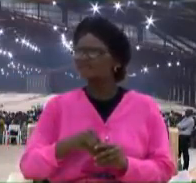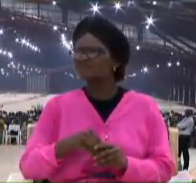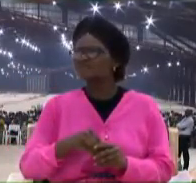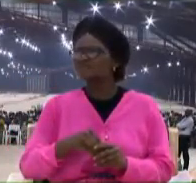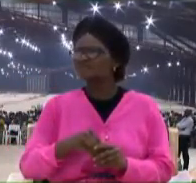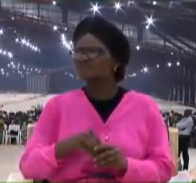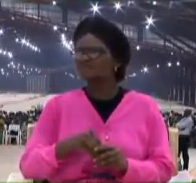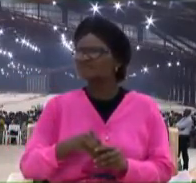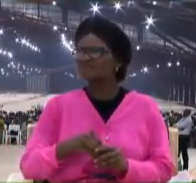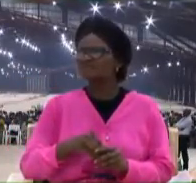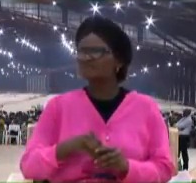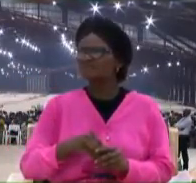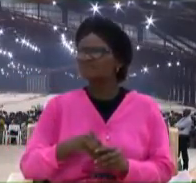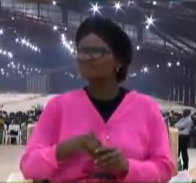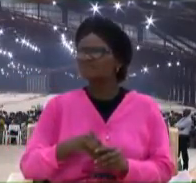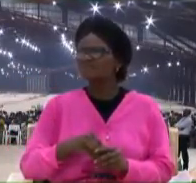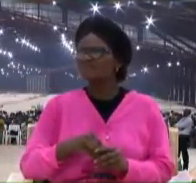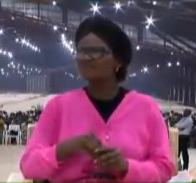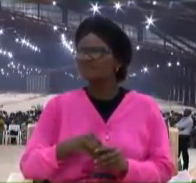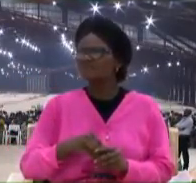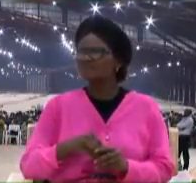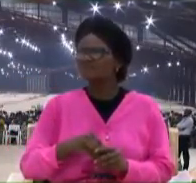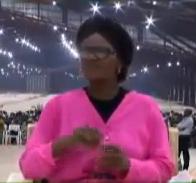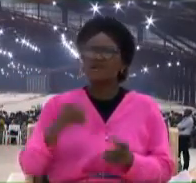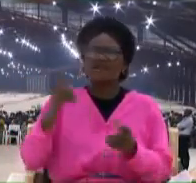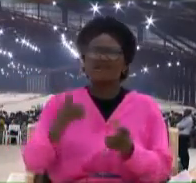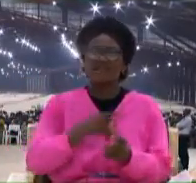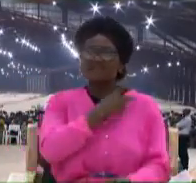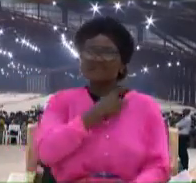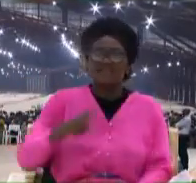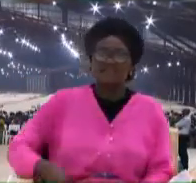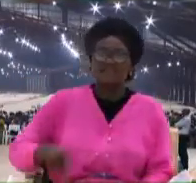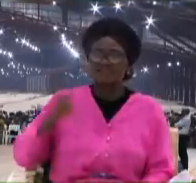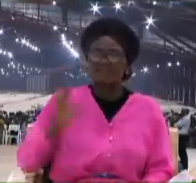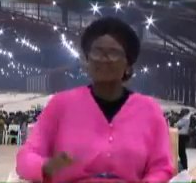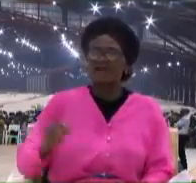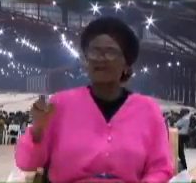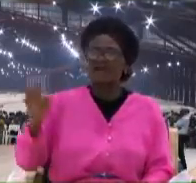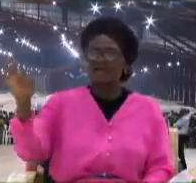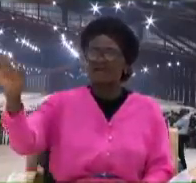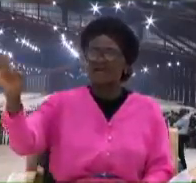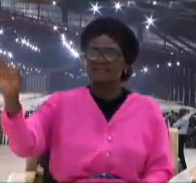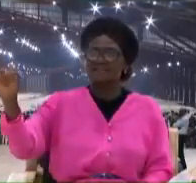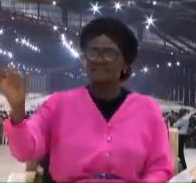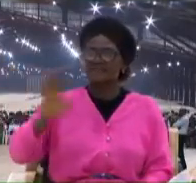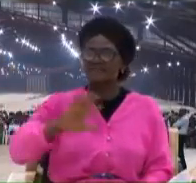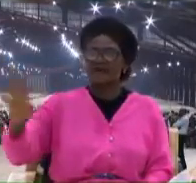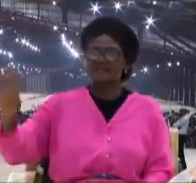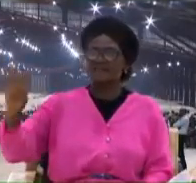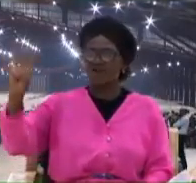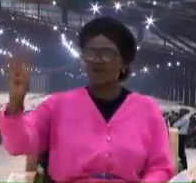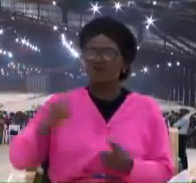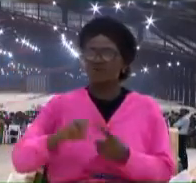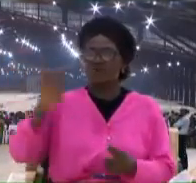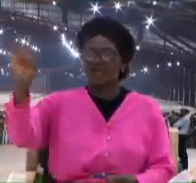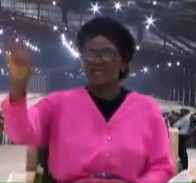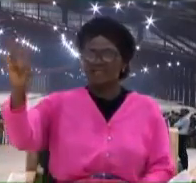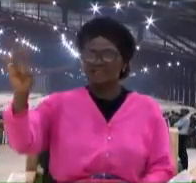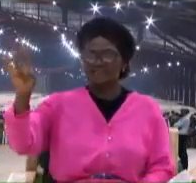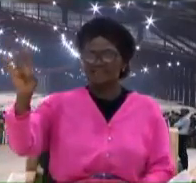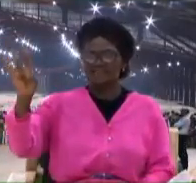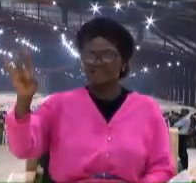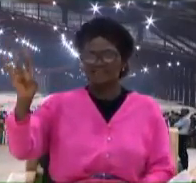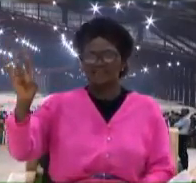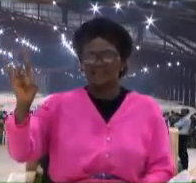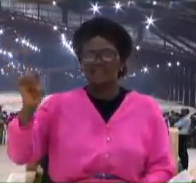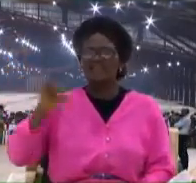verse 4 to 8. 1 Kings chapter 19, verse 4 to 8. It's